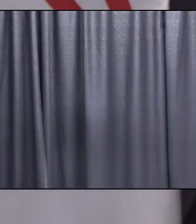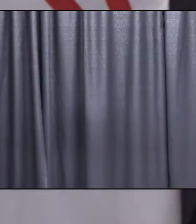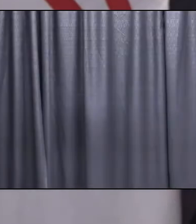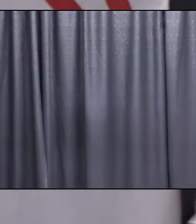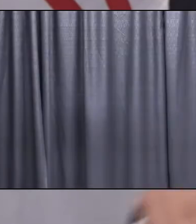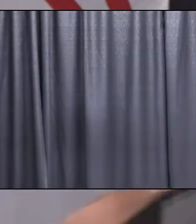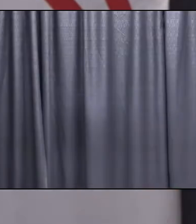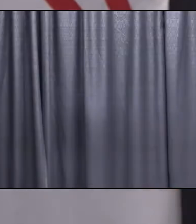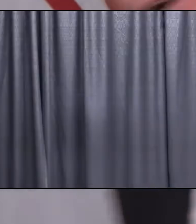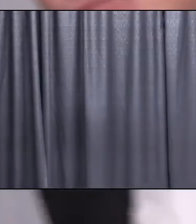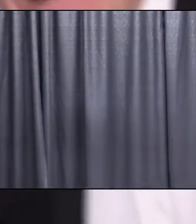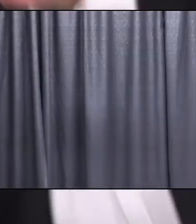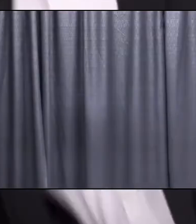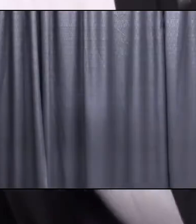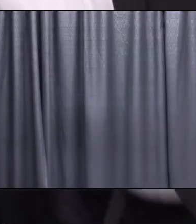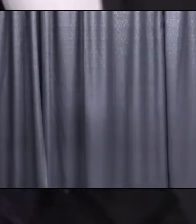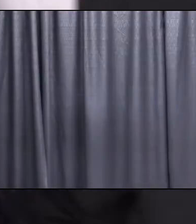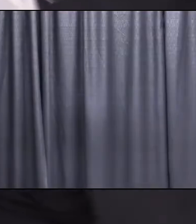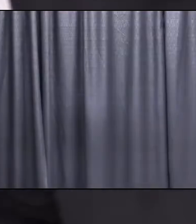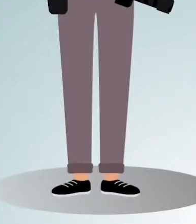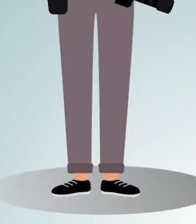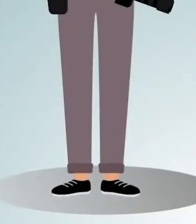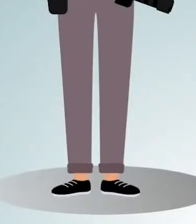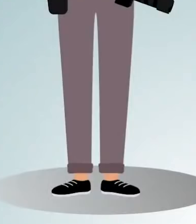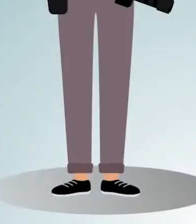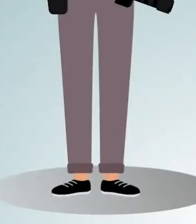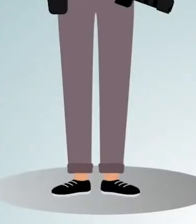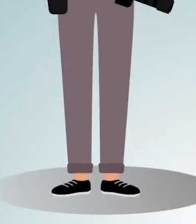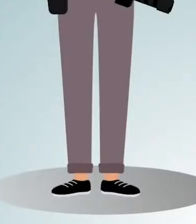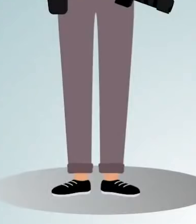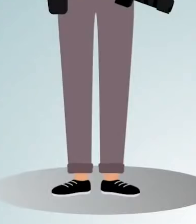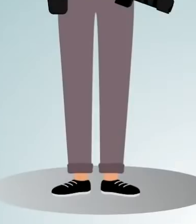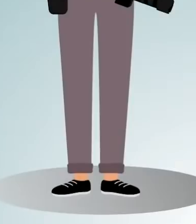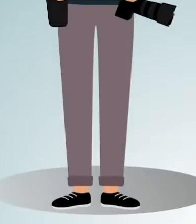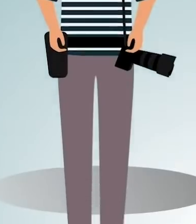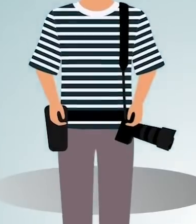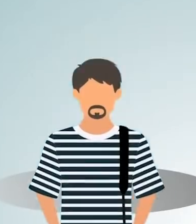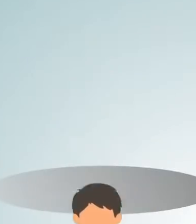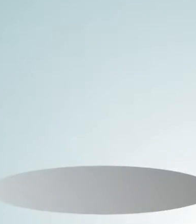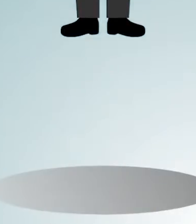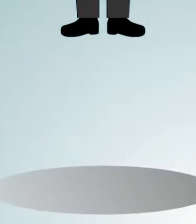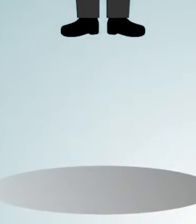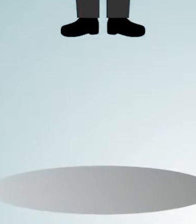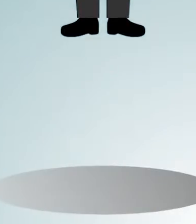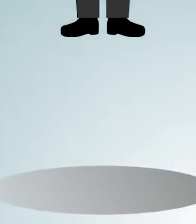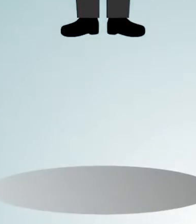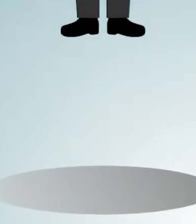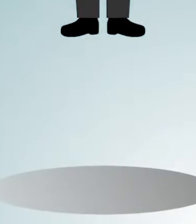everyone.